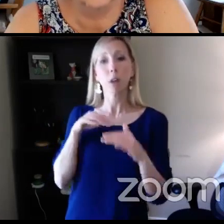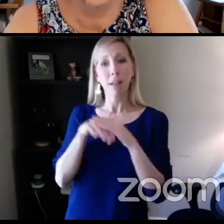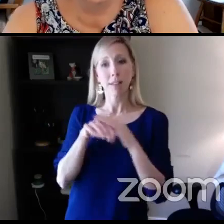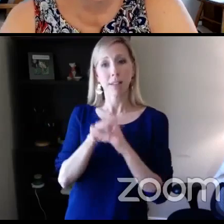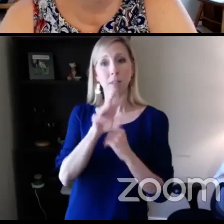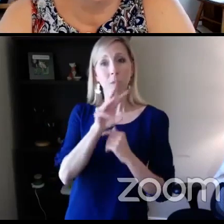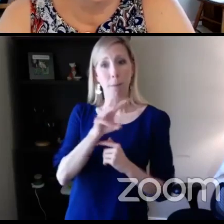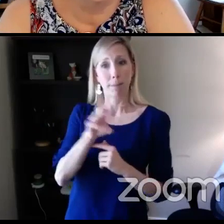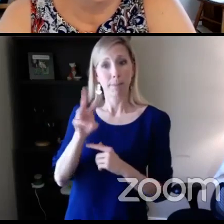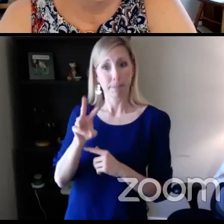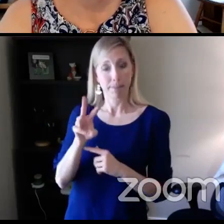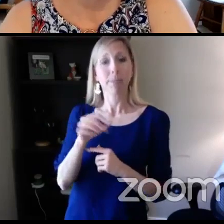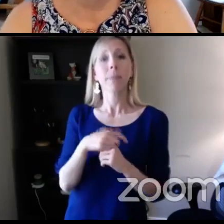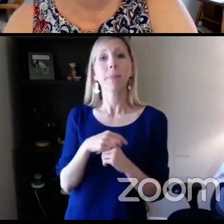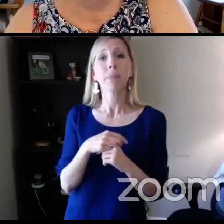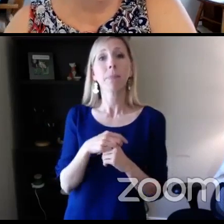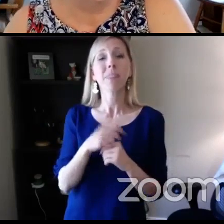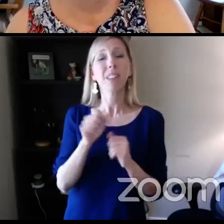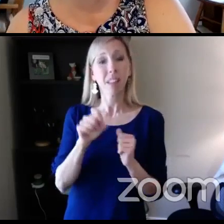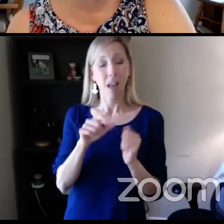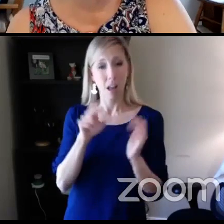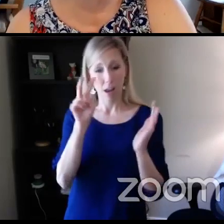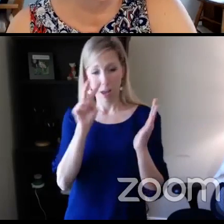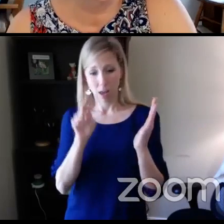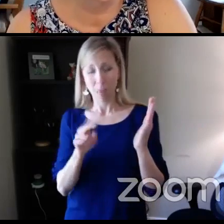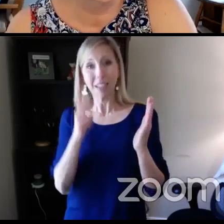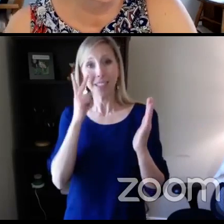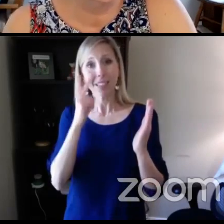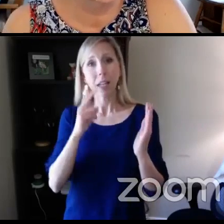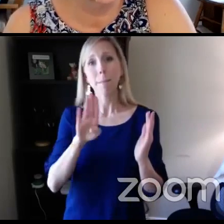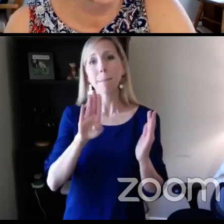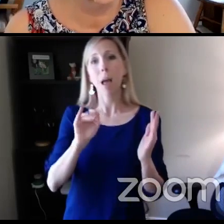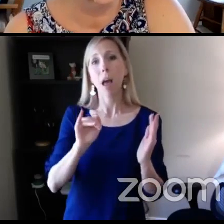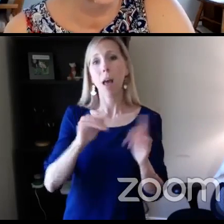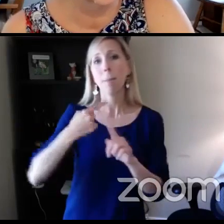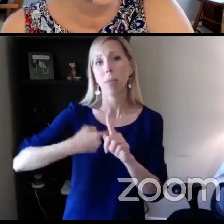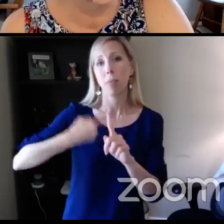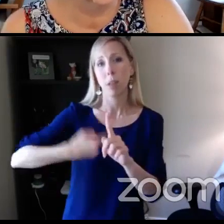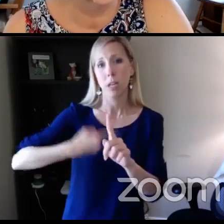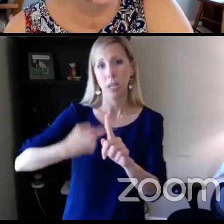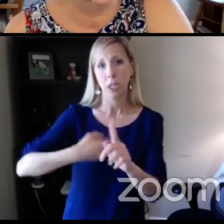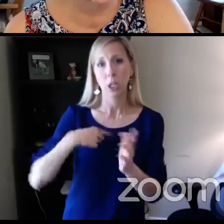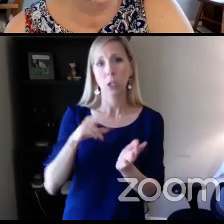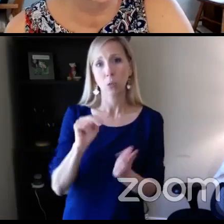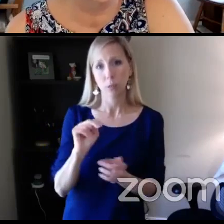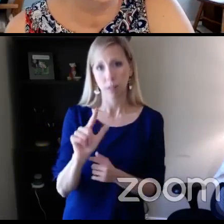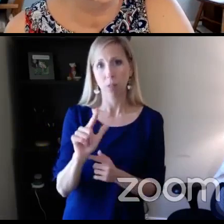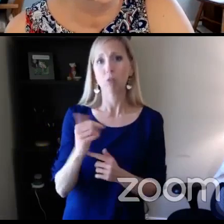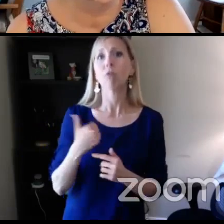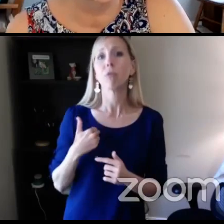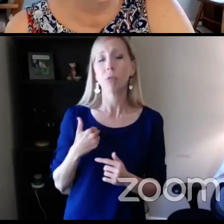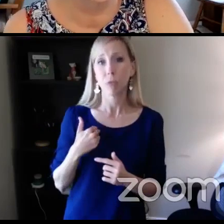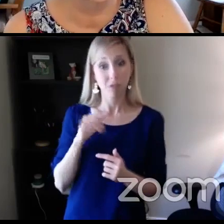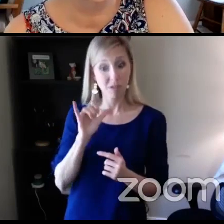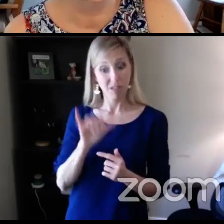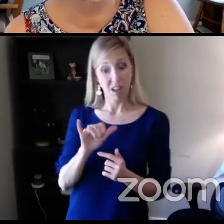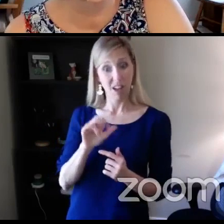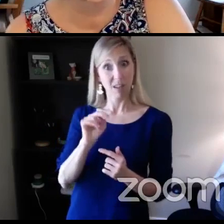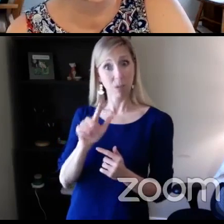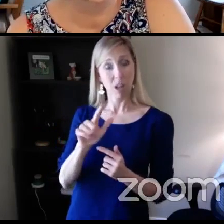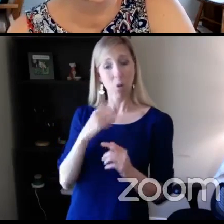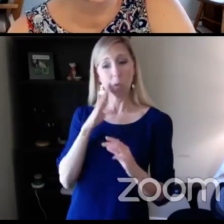successforkidswithhearingloss.com, again, you can sign up for our bi-monthly newsletter. And that offers good information